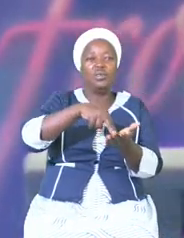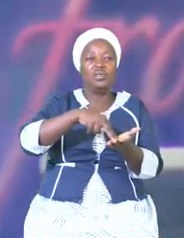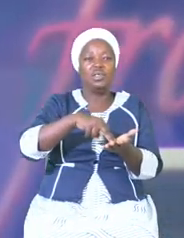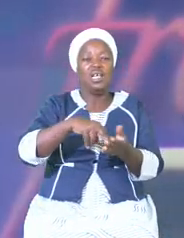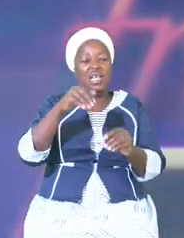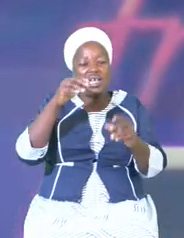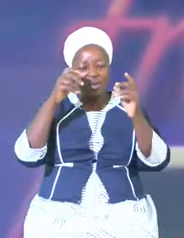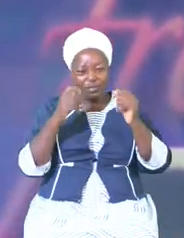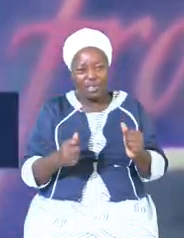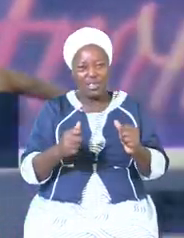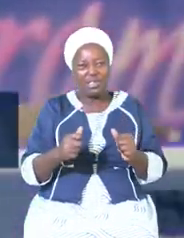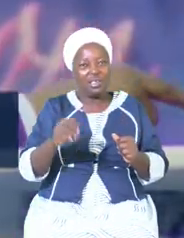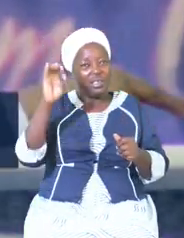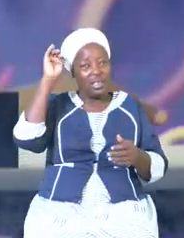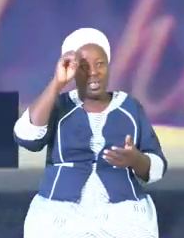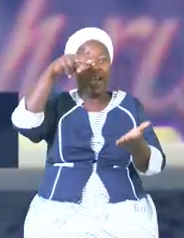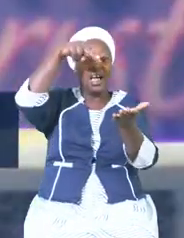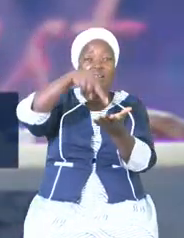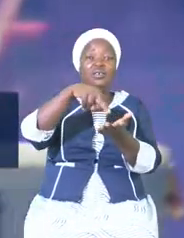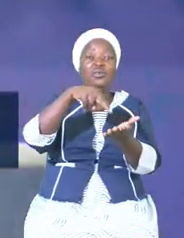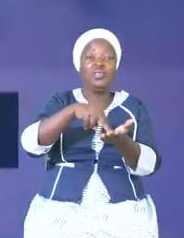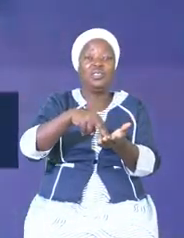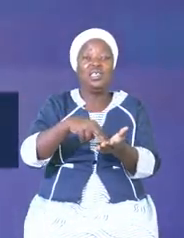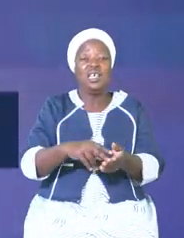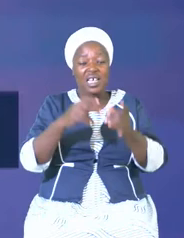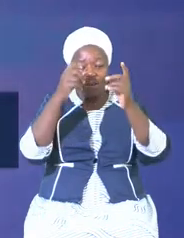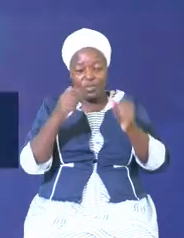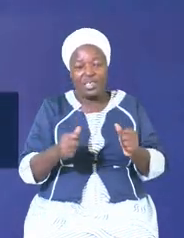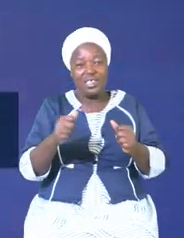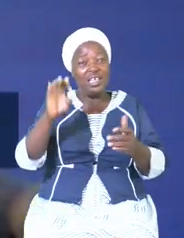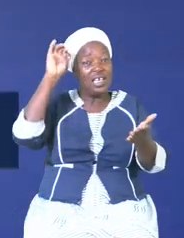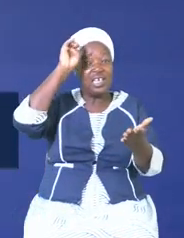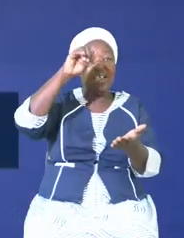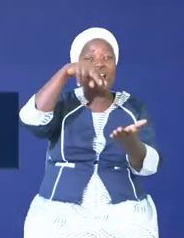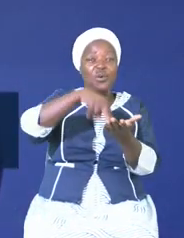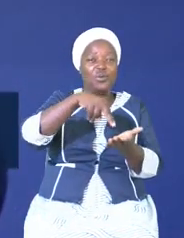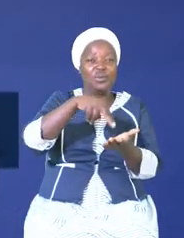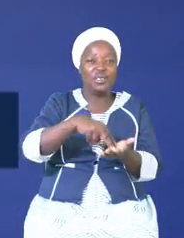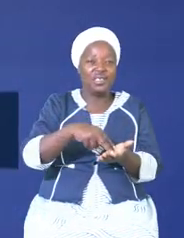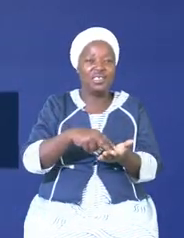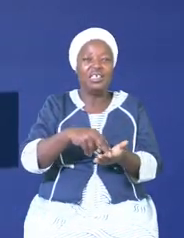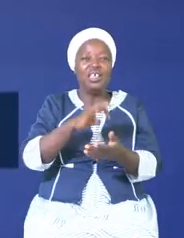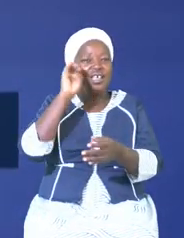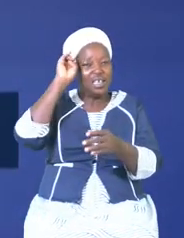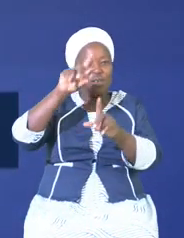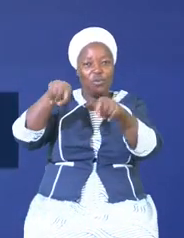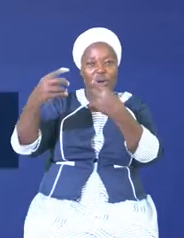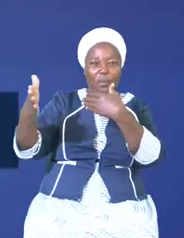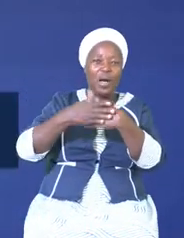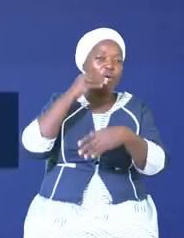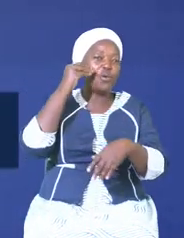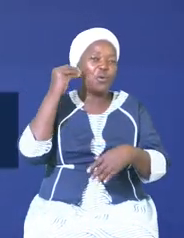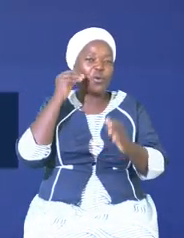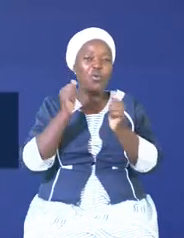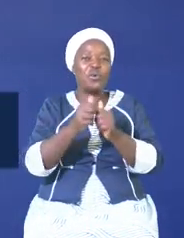he arose. And immediately he arose. He went back home with